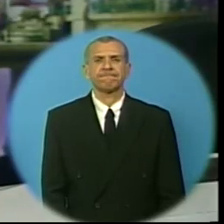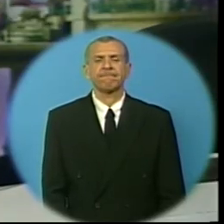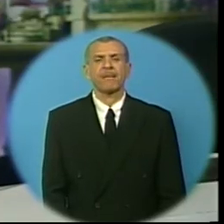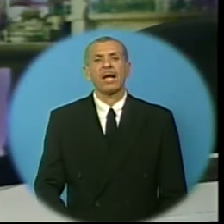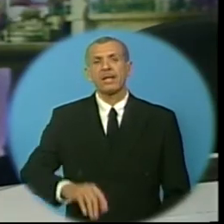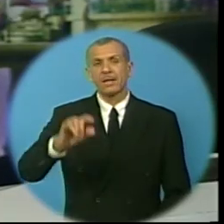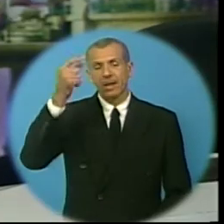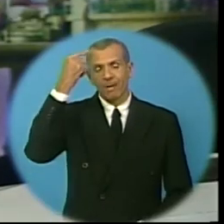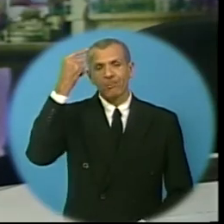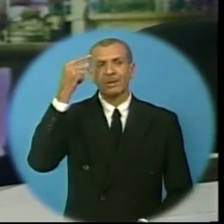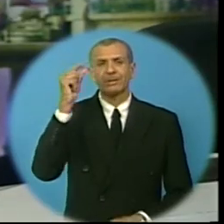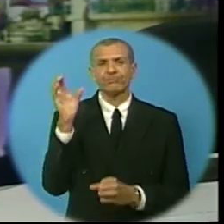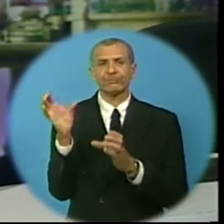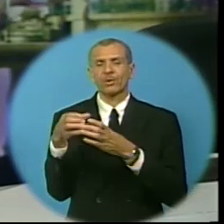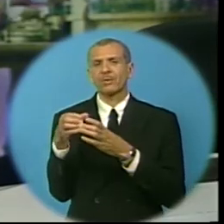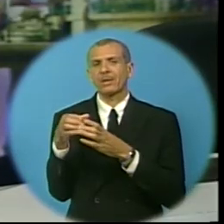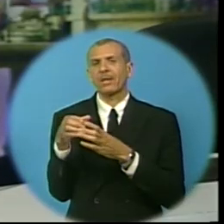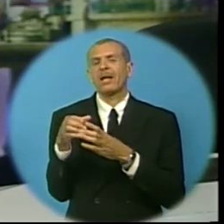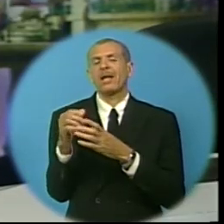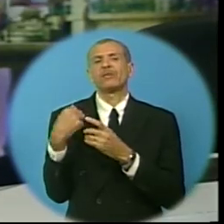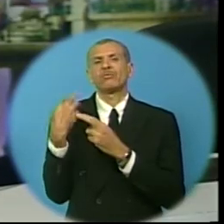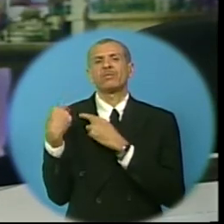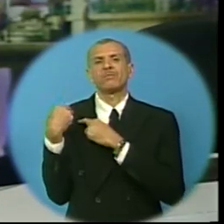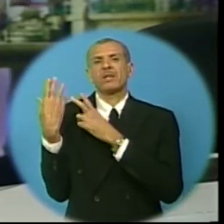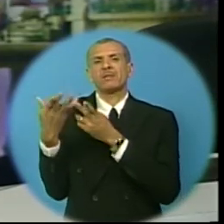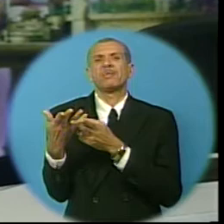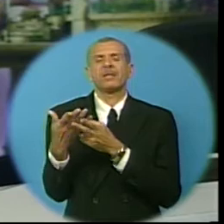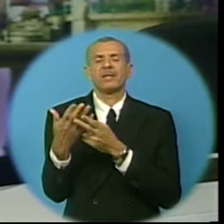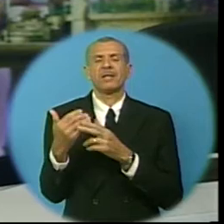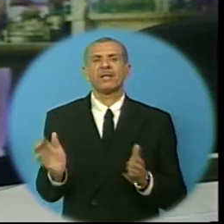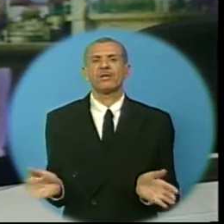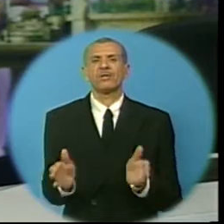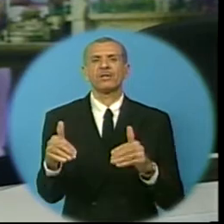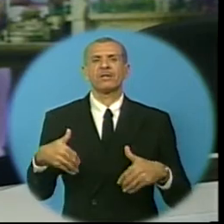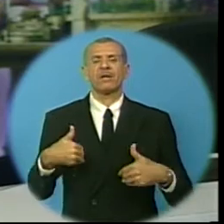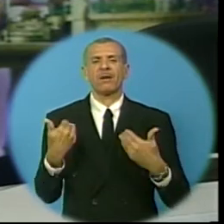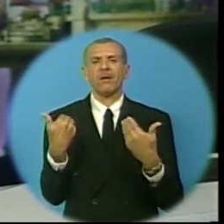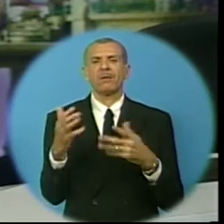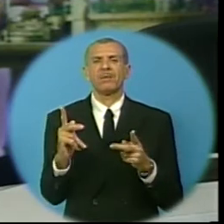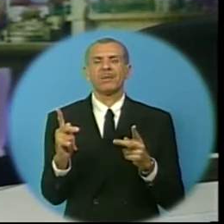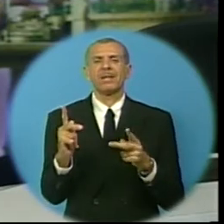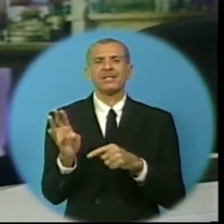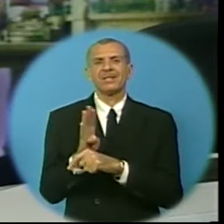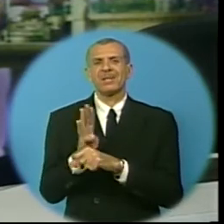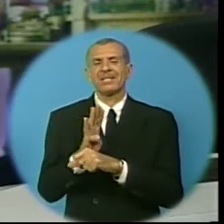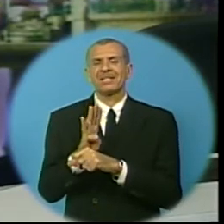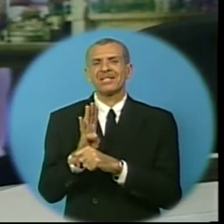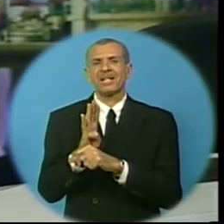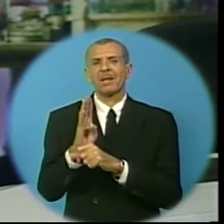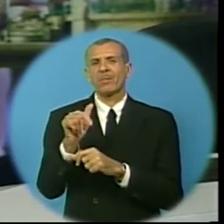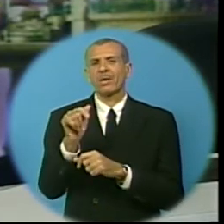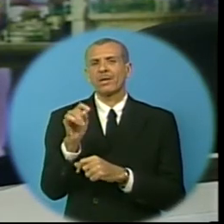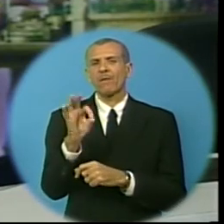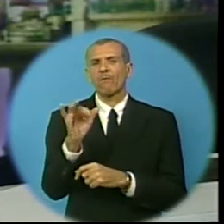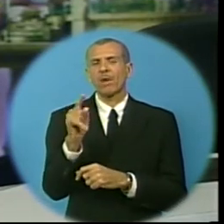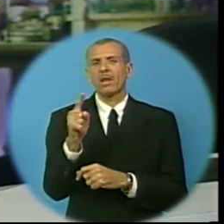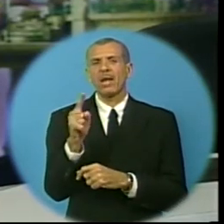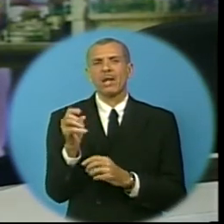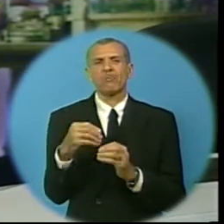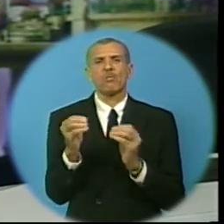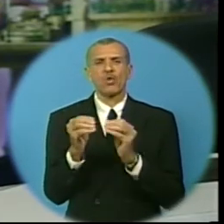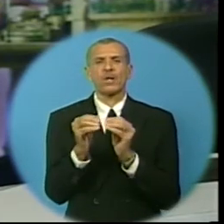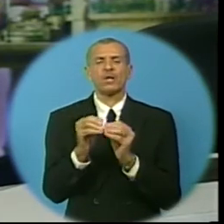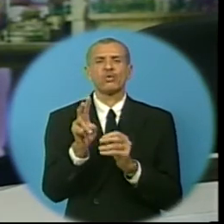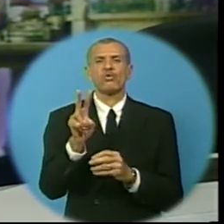A government agency charged with facilitating young entrepreneurs says the businesses in its portfolio accounted for more than